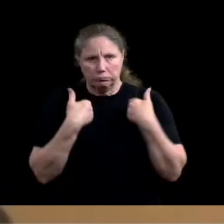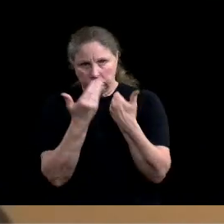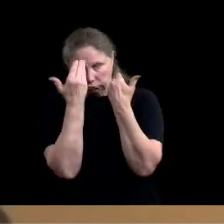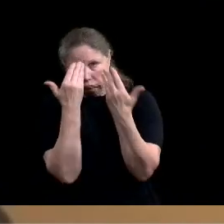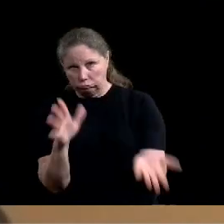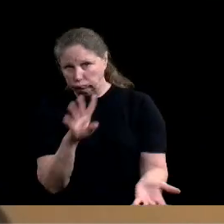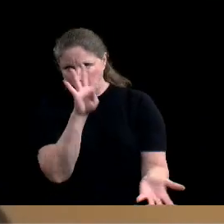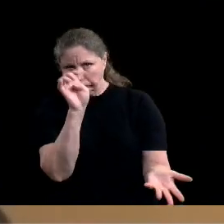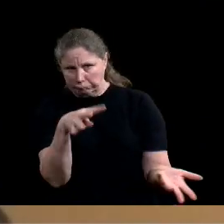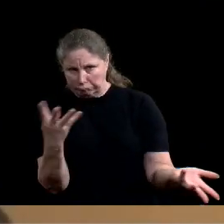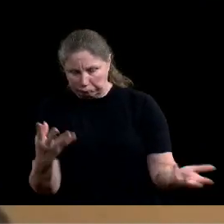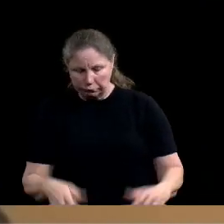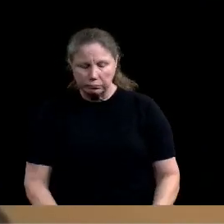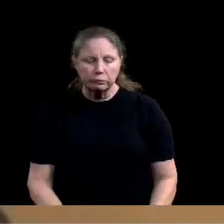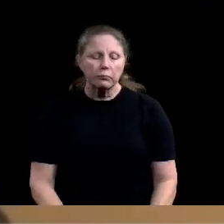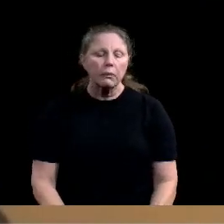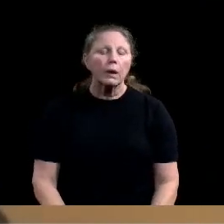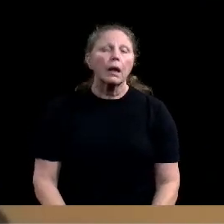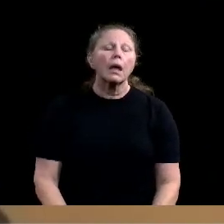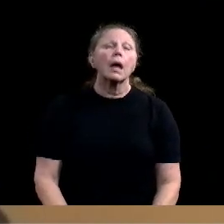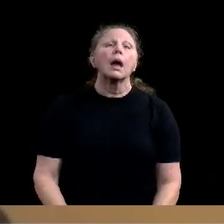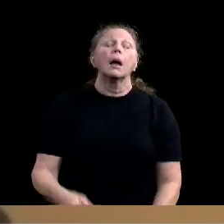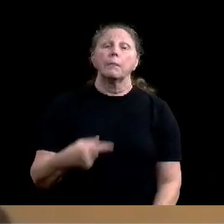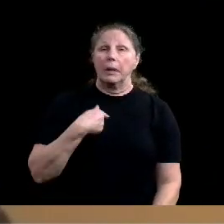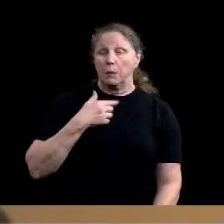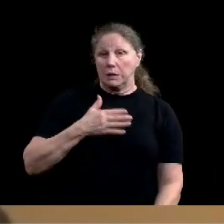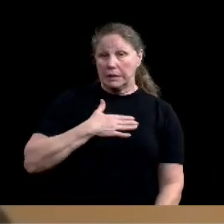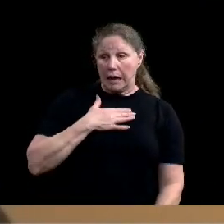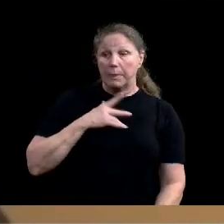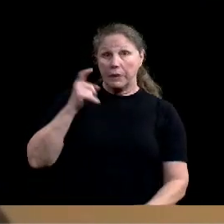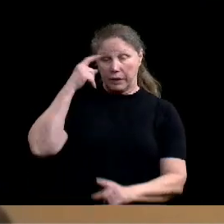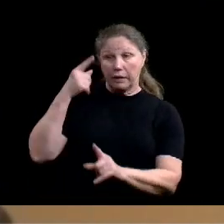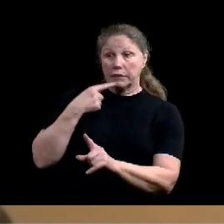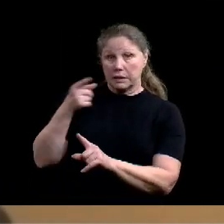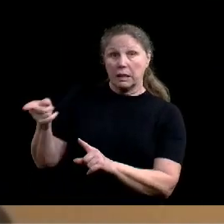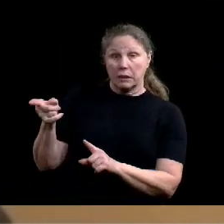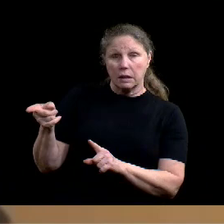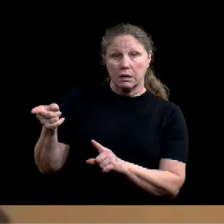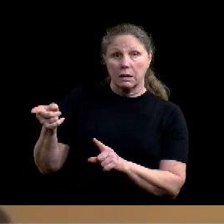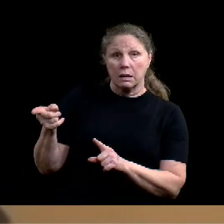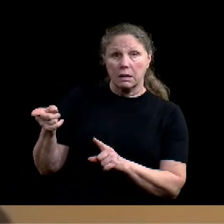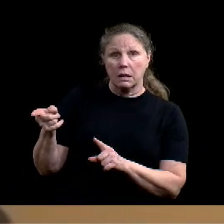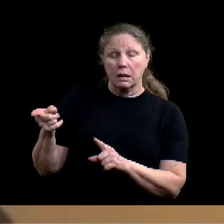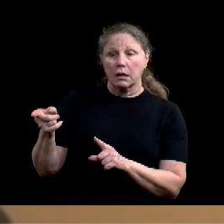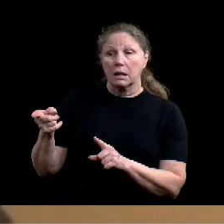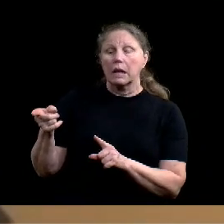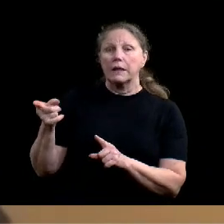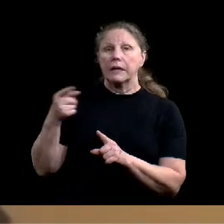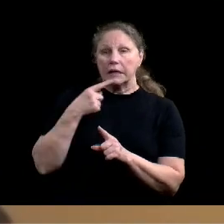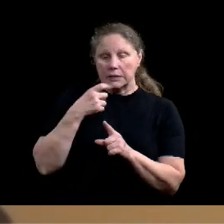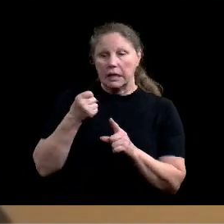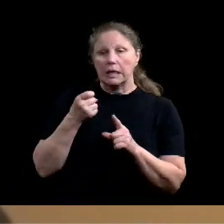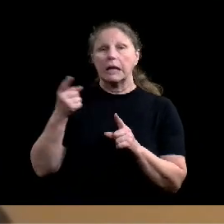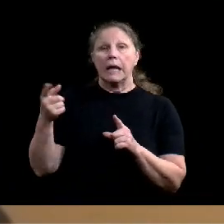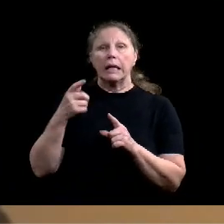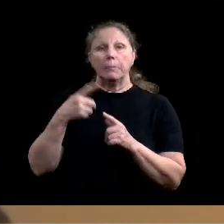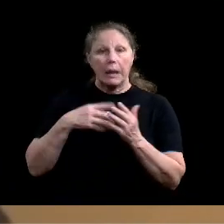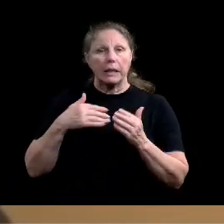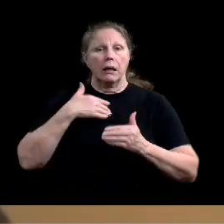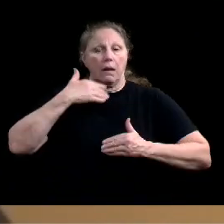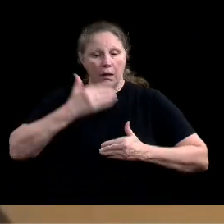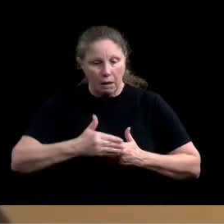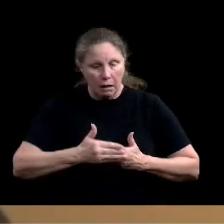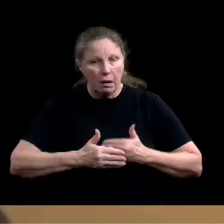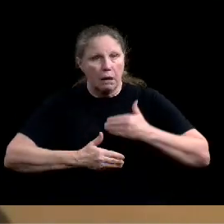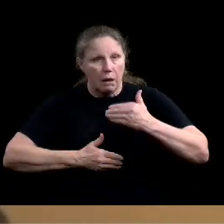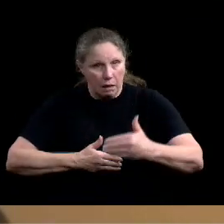hear the governor say, as I said earlier, that he was going to do this in a carefully phased manner. That seems to be lining up with